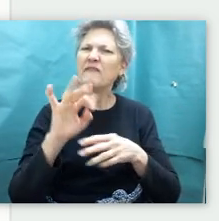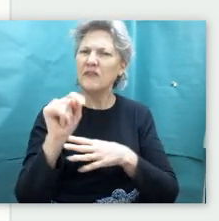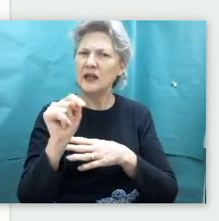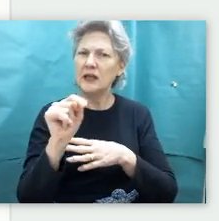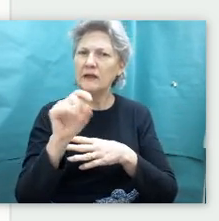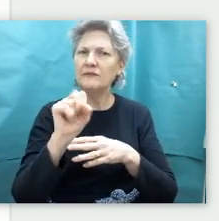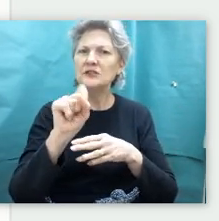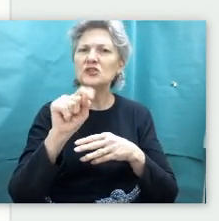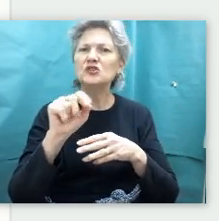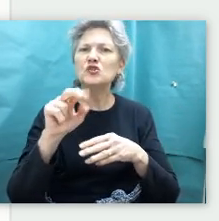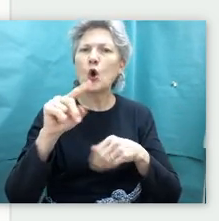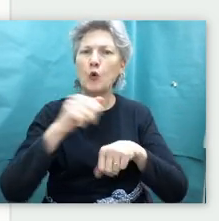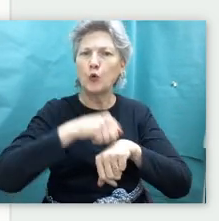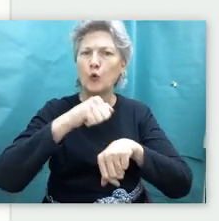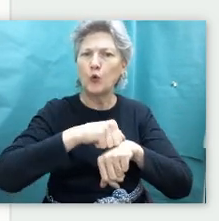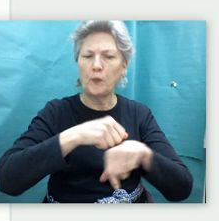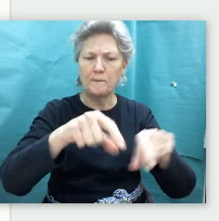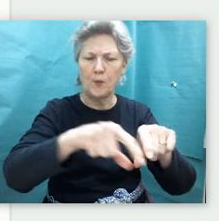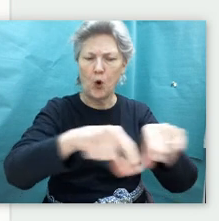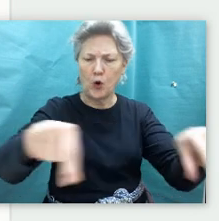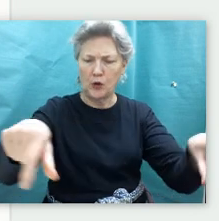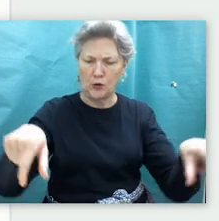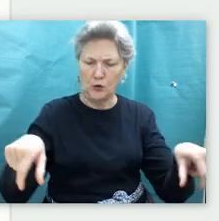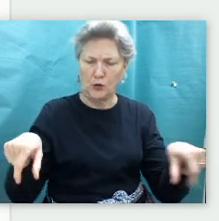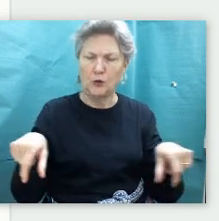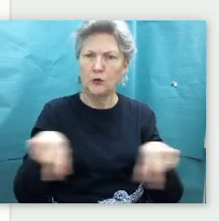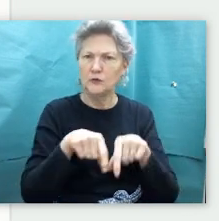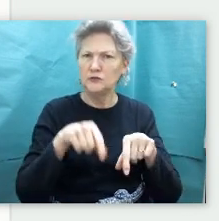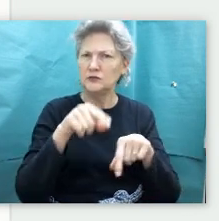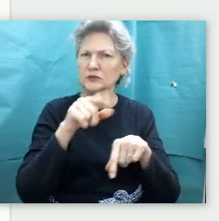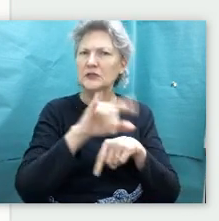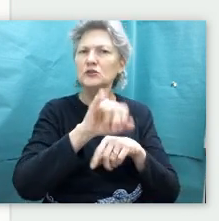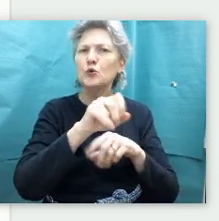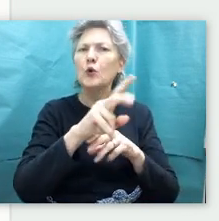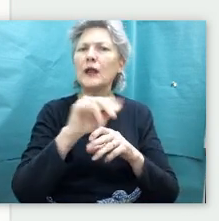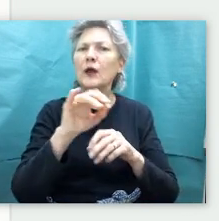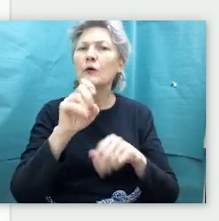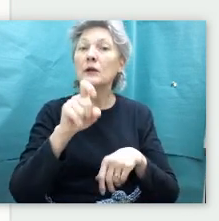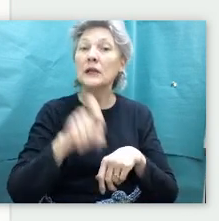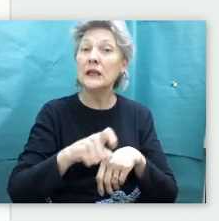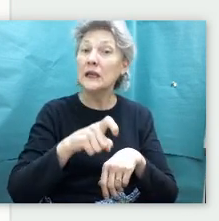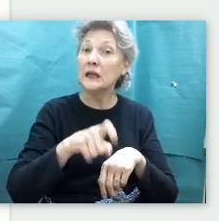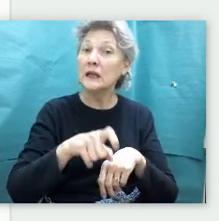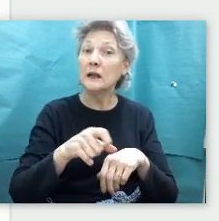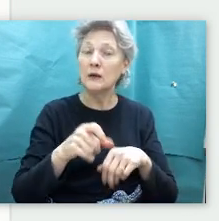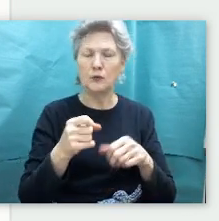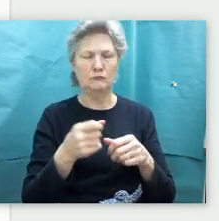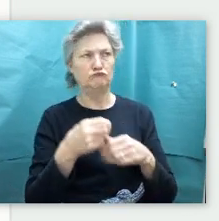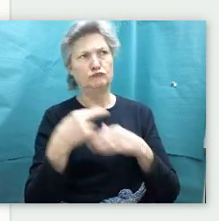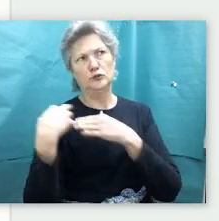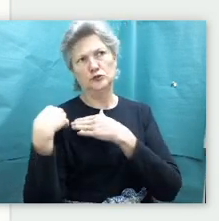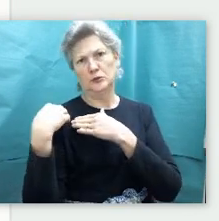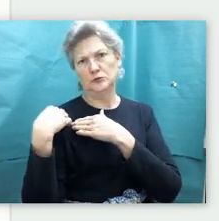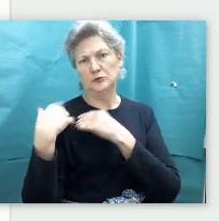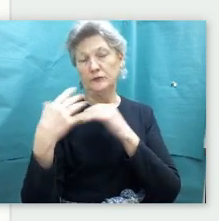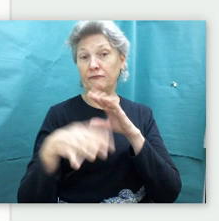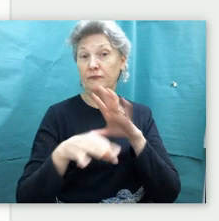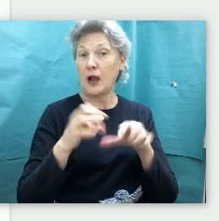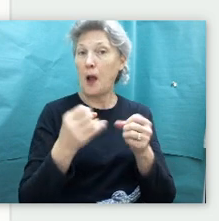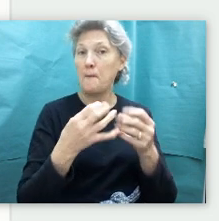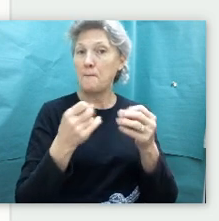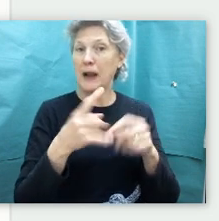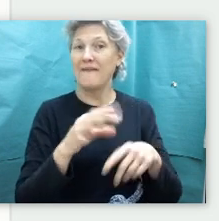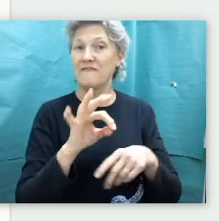Julio need? So we're responsible for finding out how many feet of the stone border Julio needs